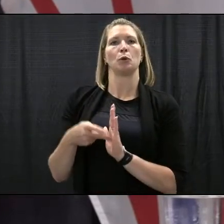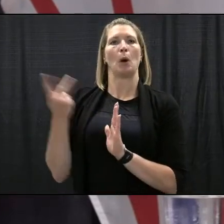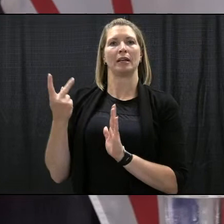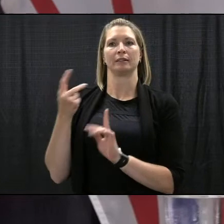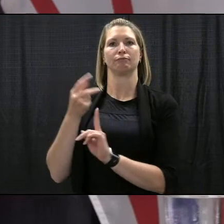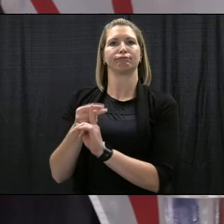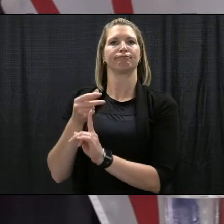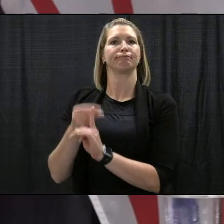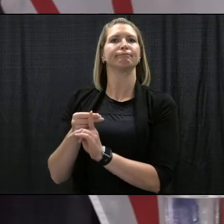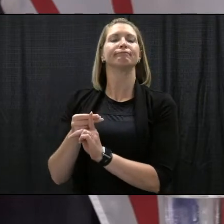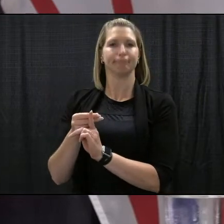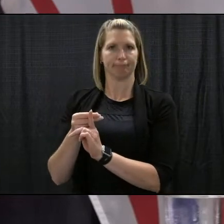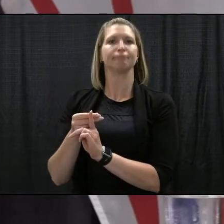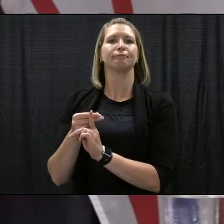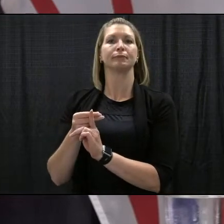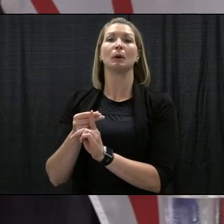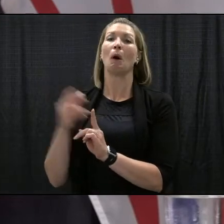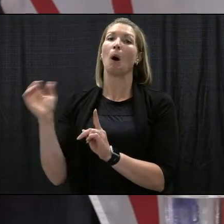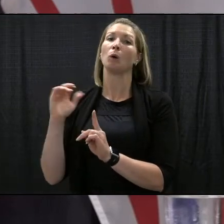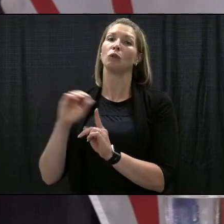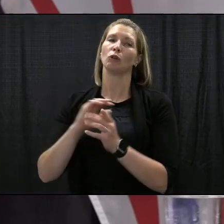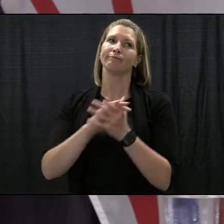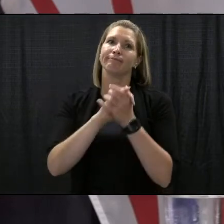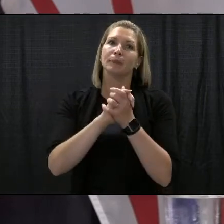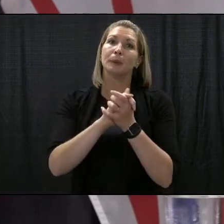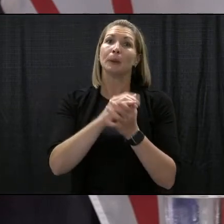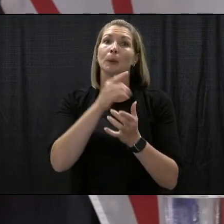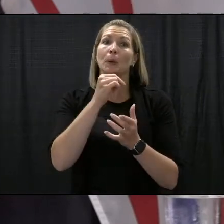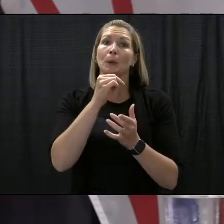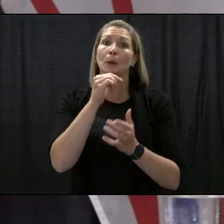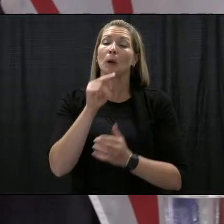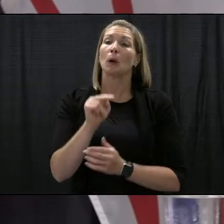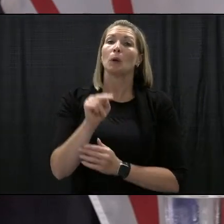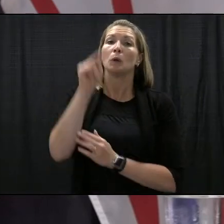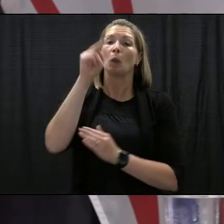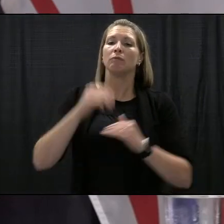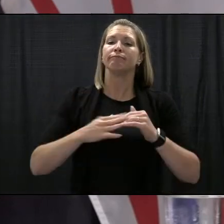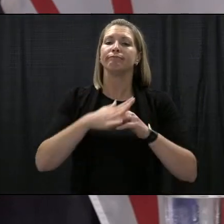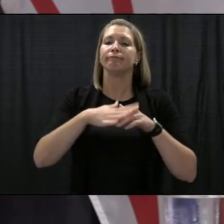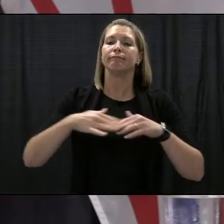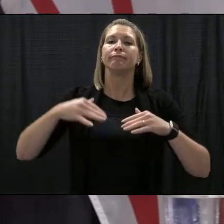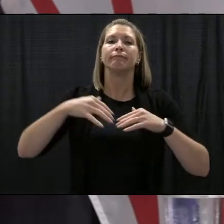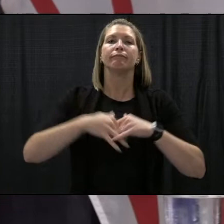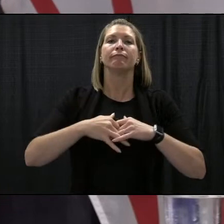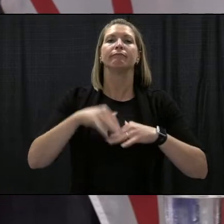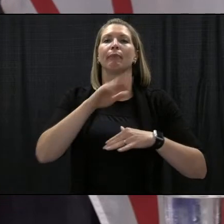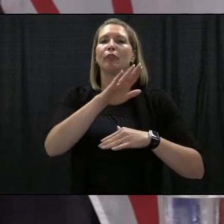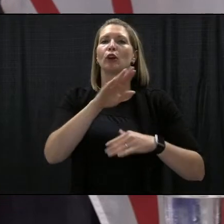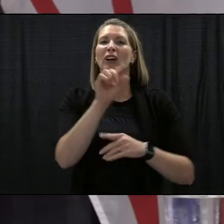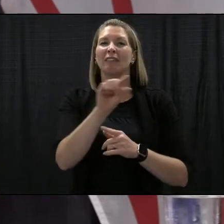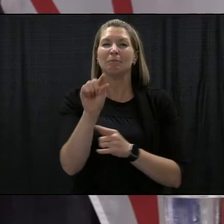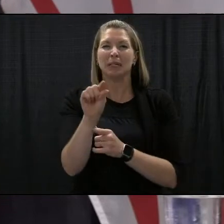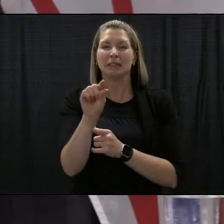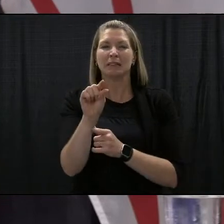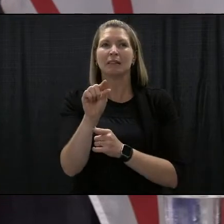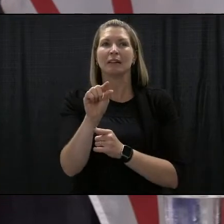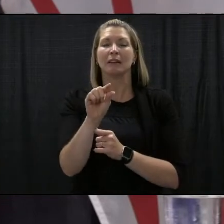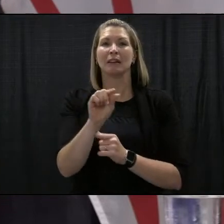special congratulations to the Nunavut government, who have achieved incredible rates.